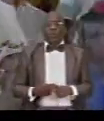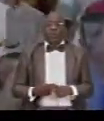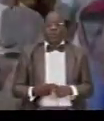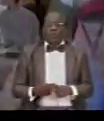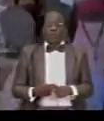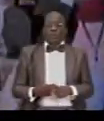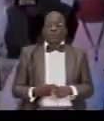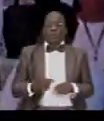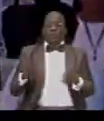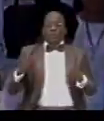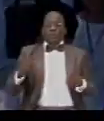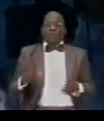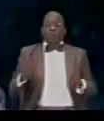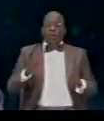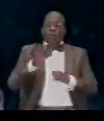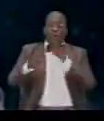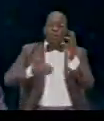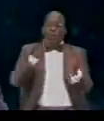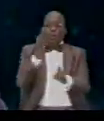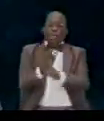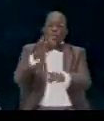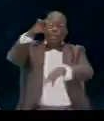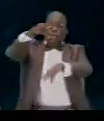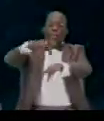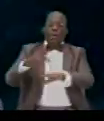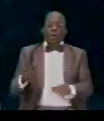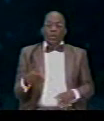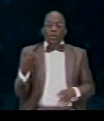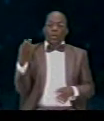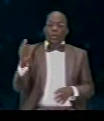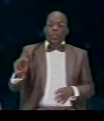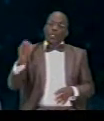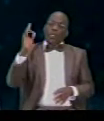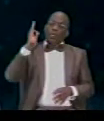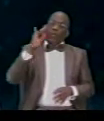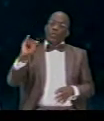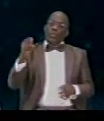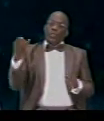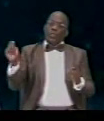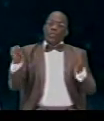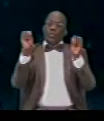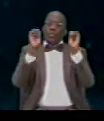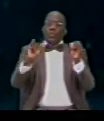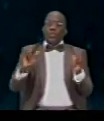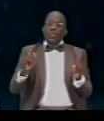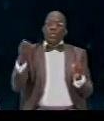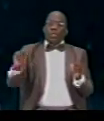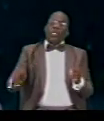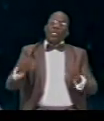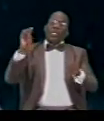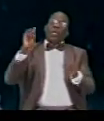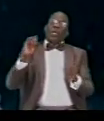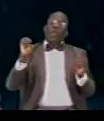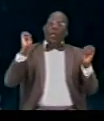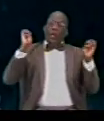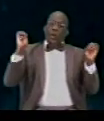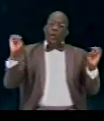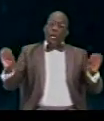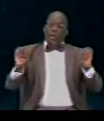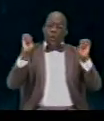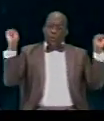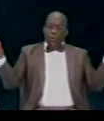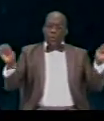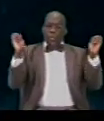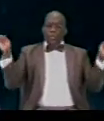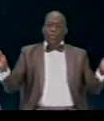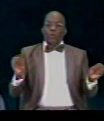leads us to global impact. The preaching, the teaching, the outreaches have brought impact onto the entire